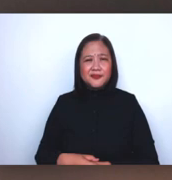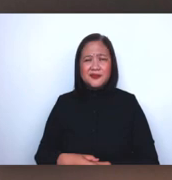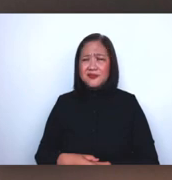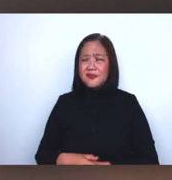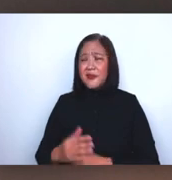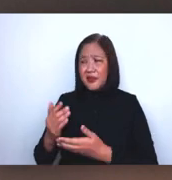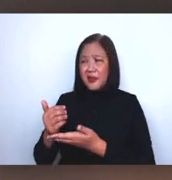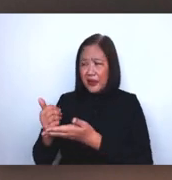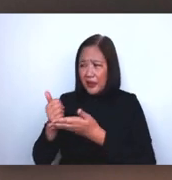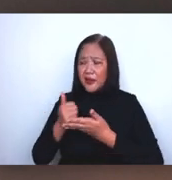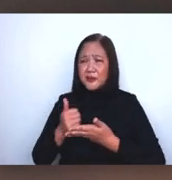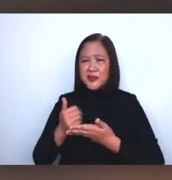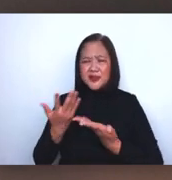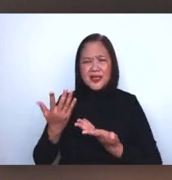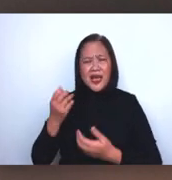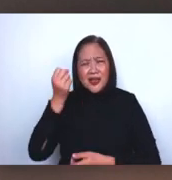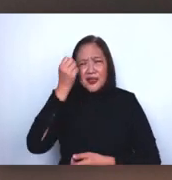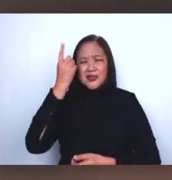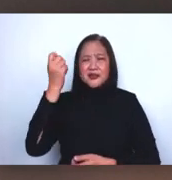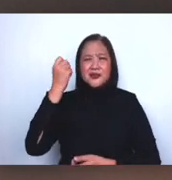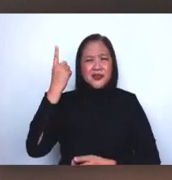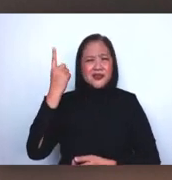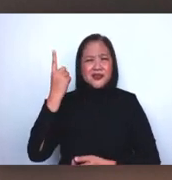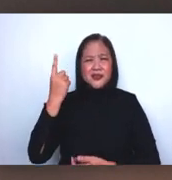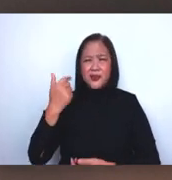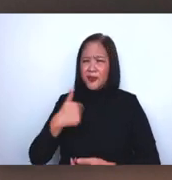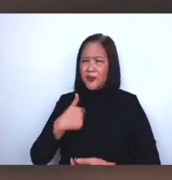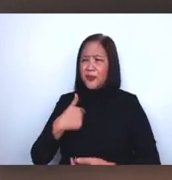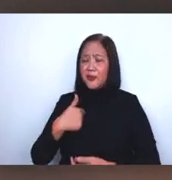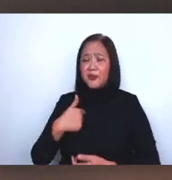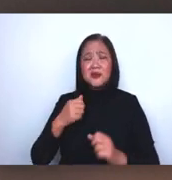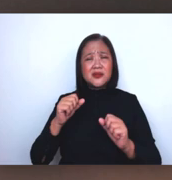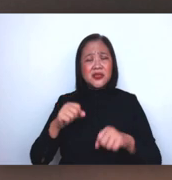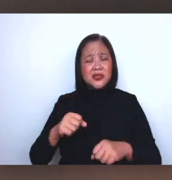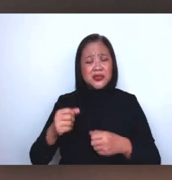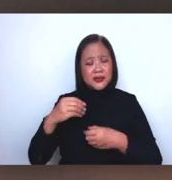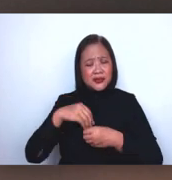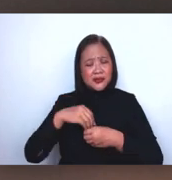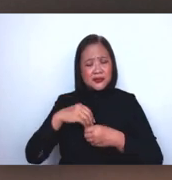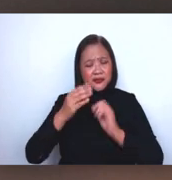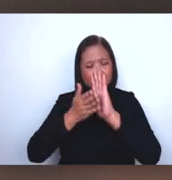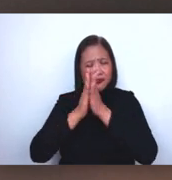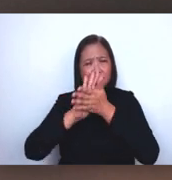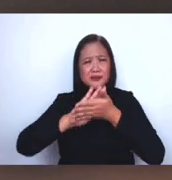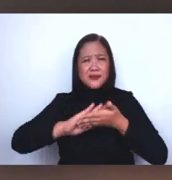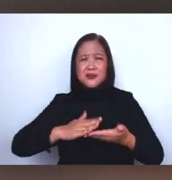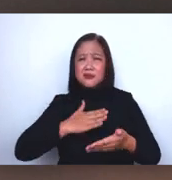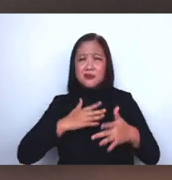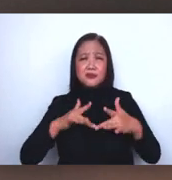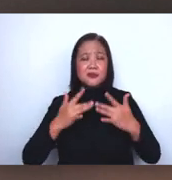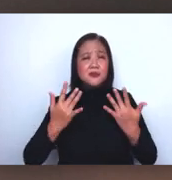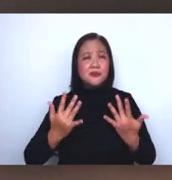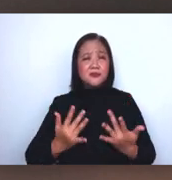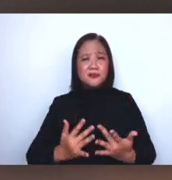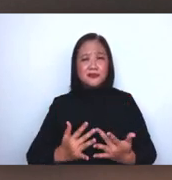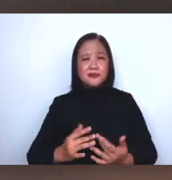Help me bridge the gap so I may have peace in my heart.